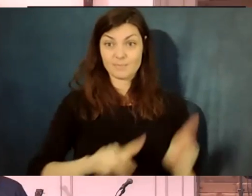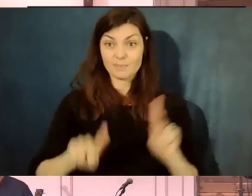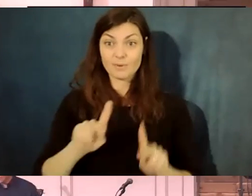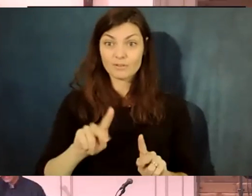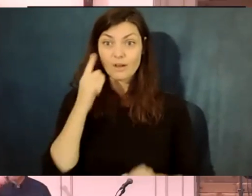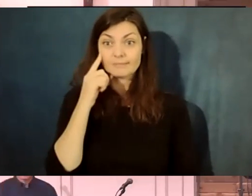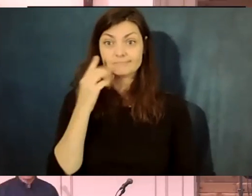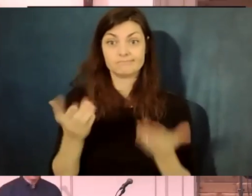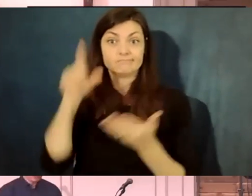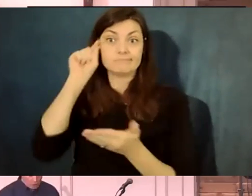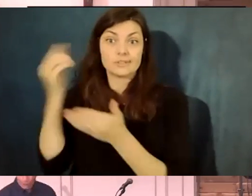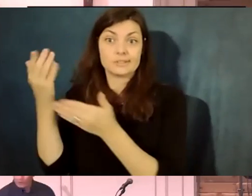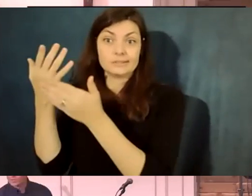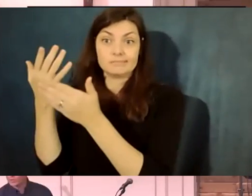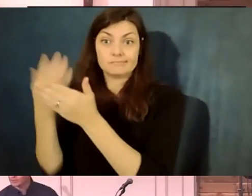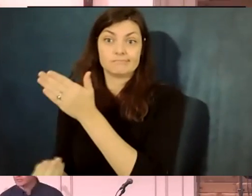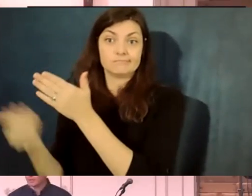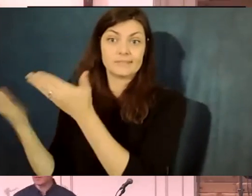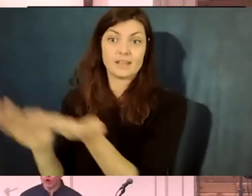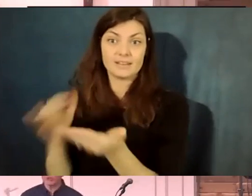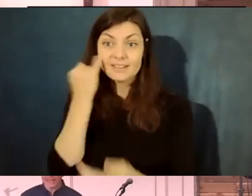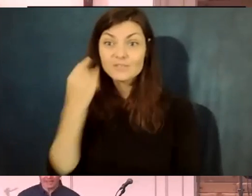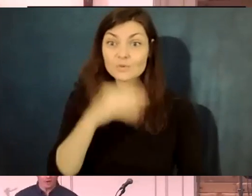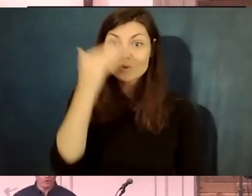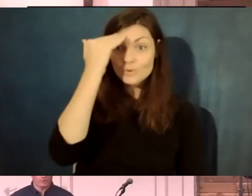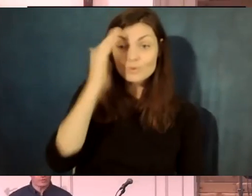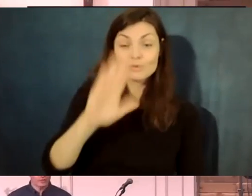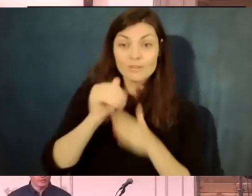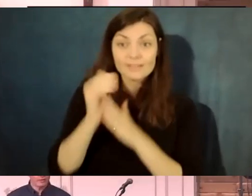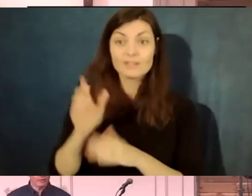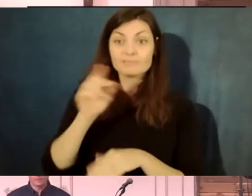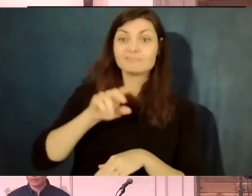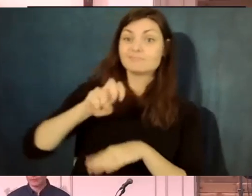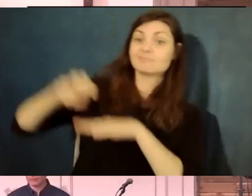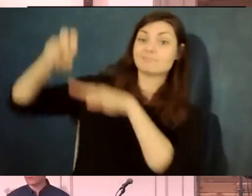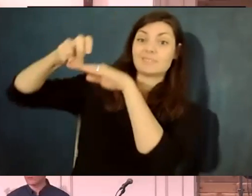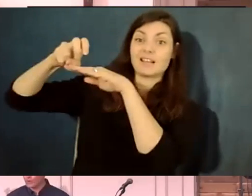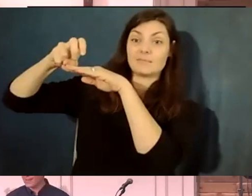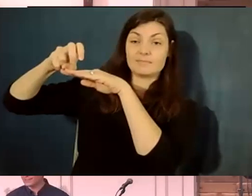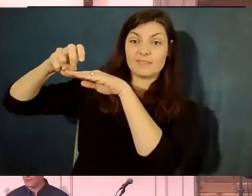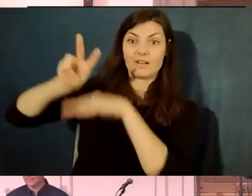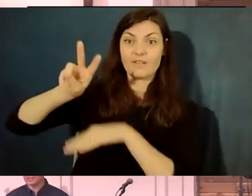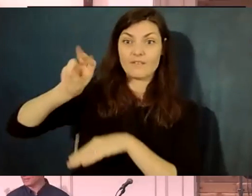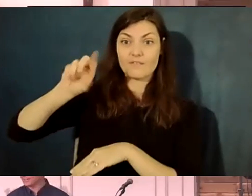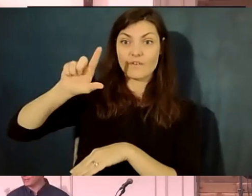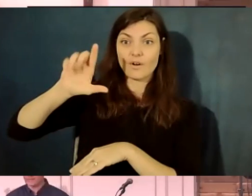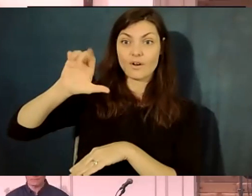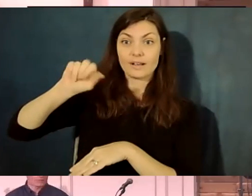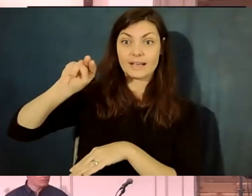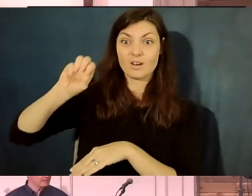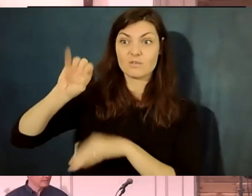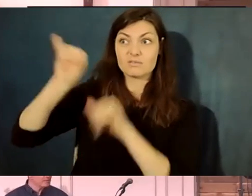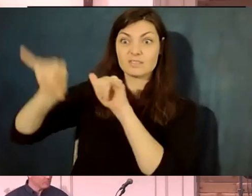was dead. If you knew your leader went up to the top of a volcano and he was up there for 40 days and 40 nights, you might think they were dead